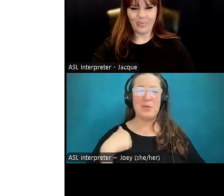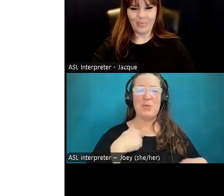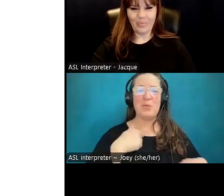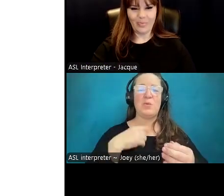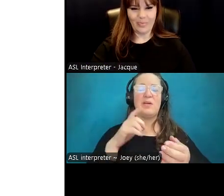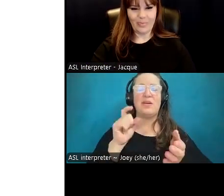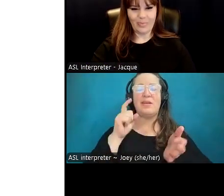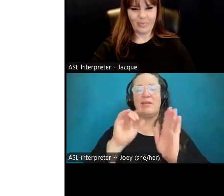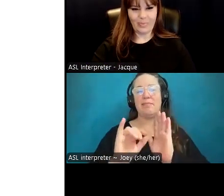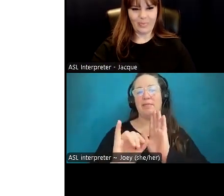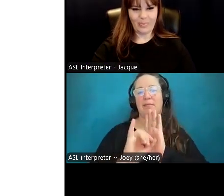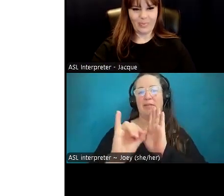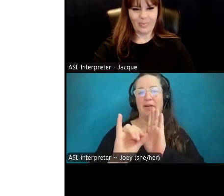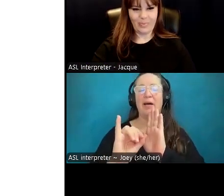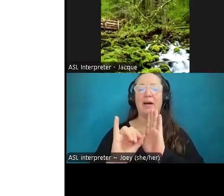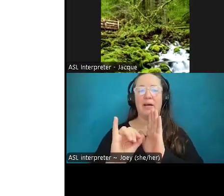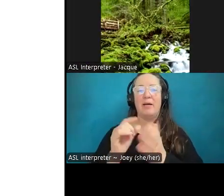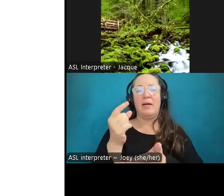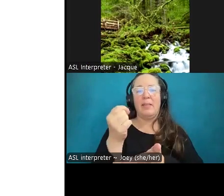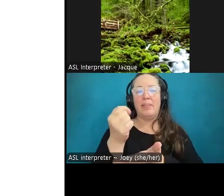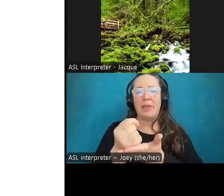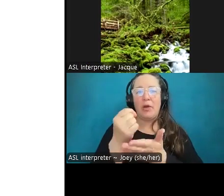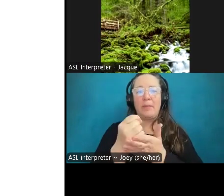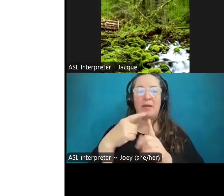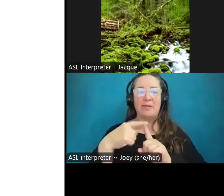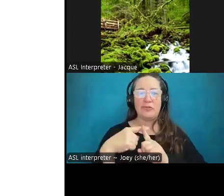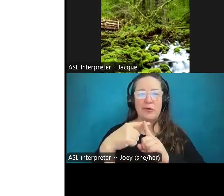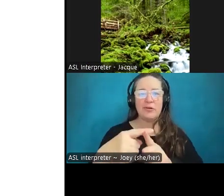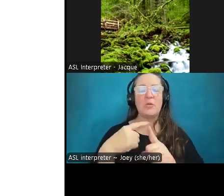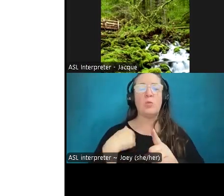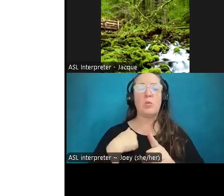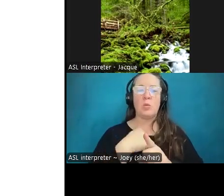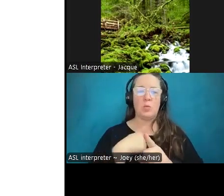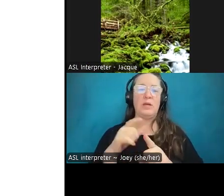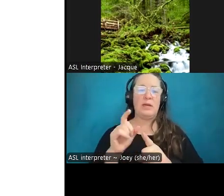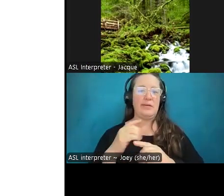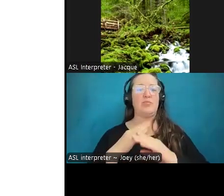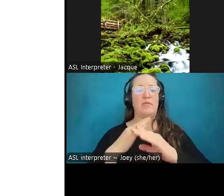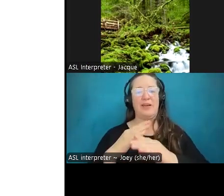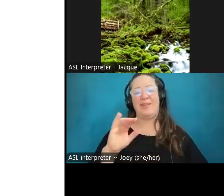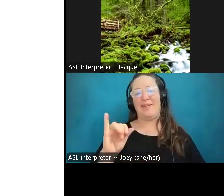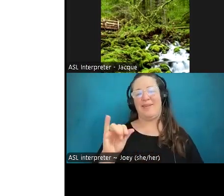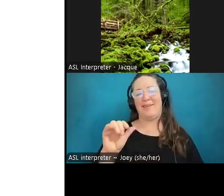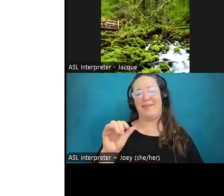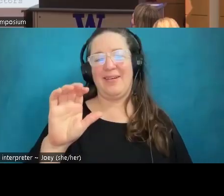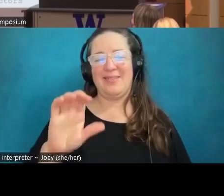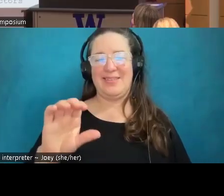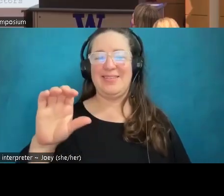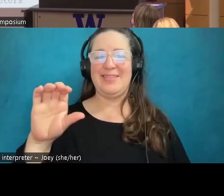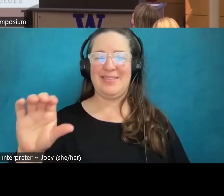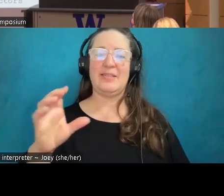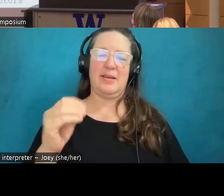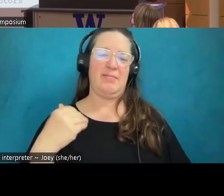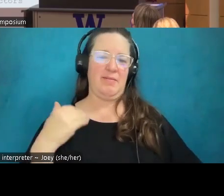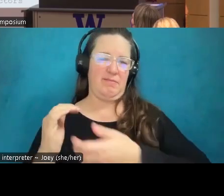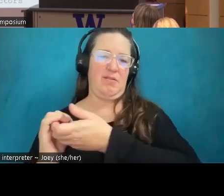COVID, and we need to prevent these IACCs and have research in that space. And so this will all require collaboration and